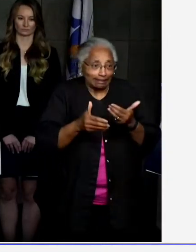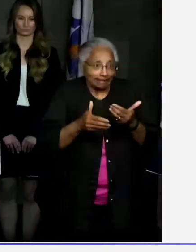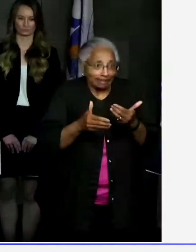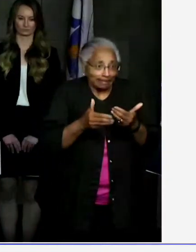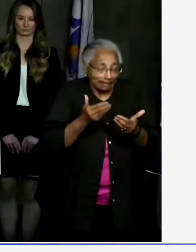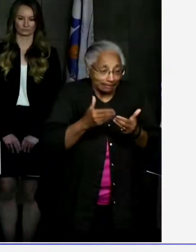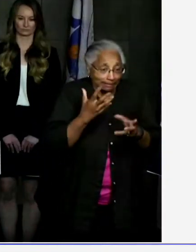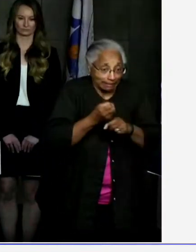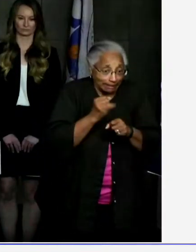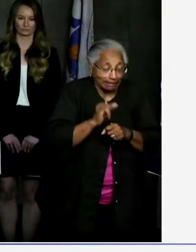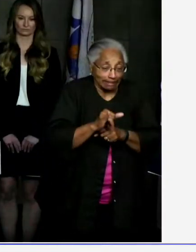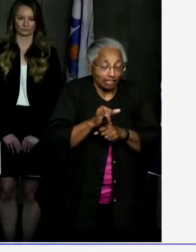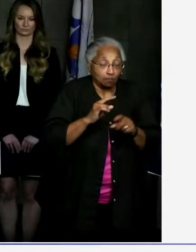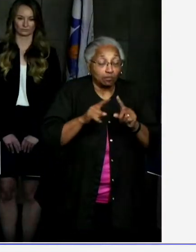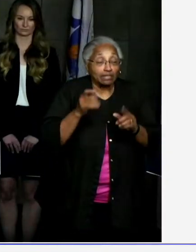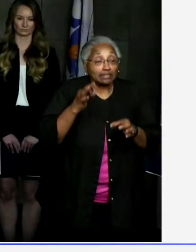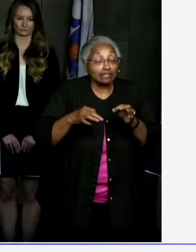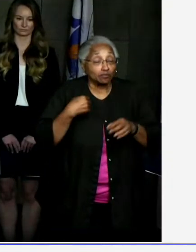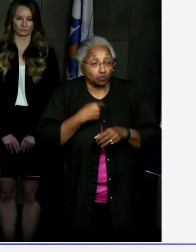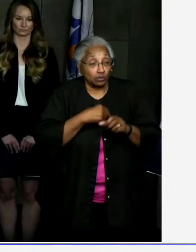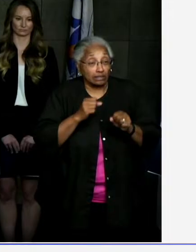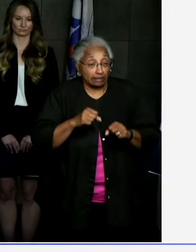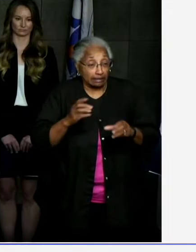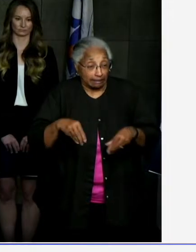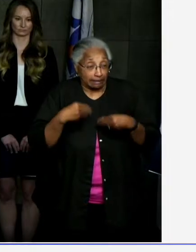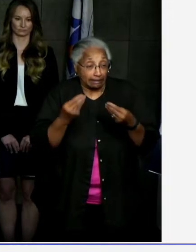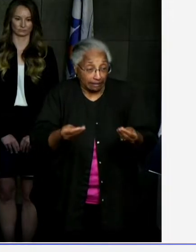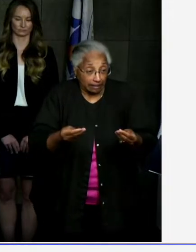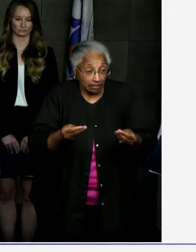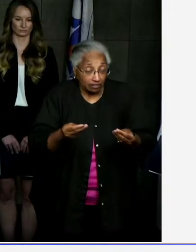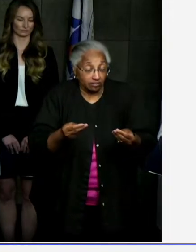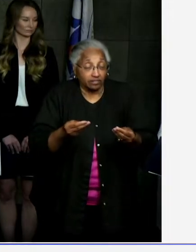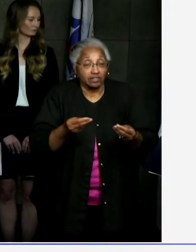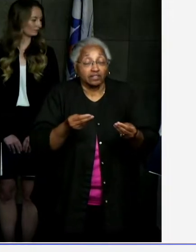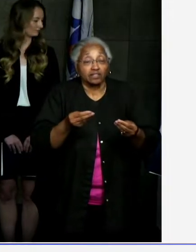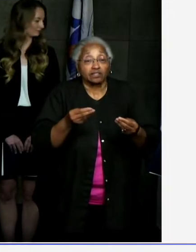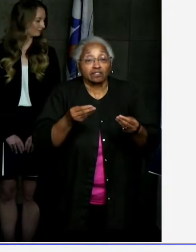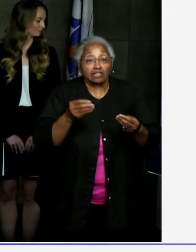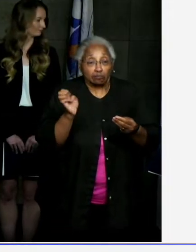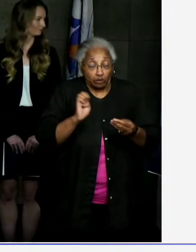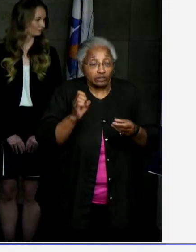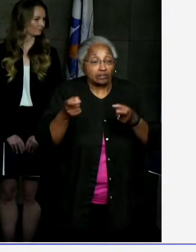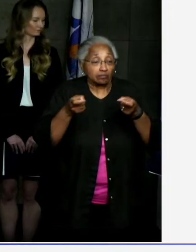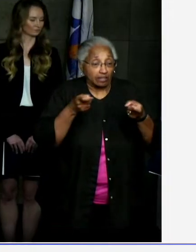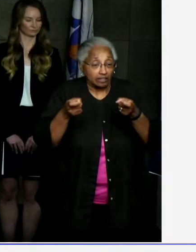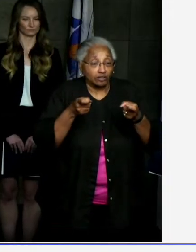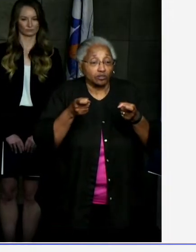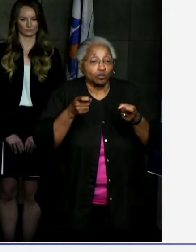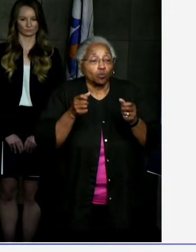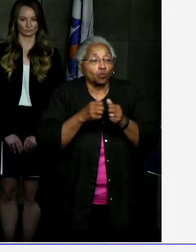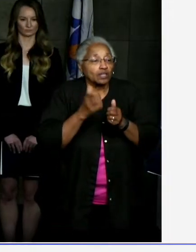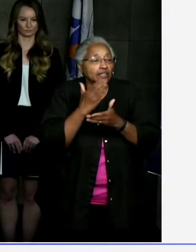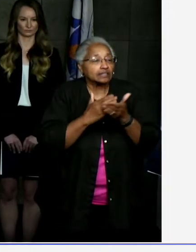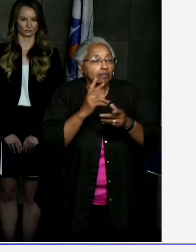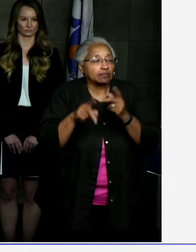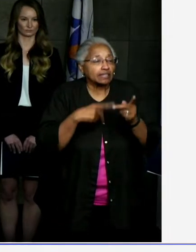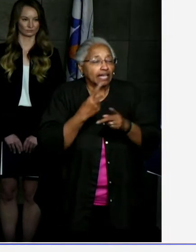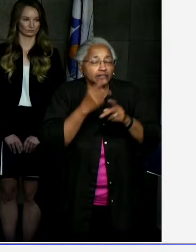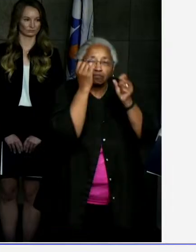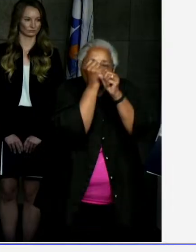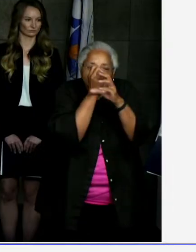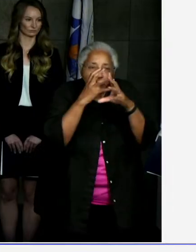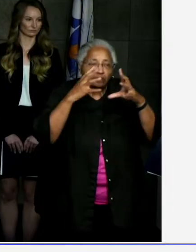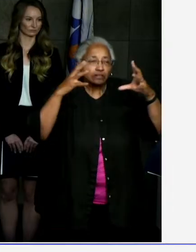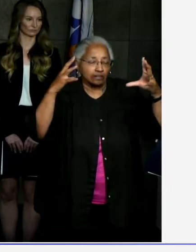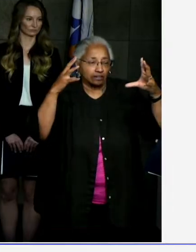graphic to them? It's hard. But if we could really arm media, arm emergency management, states and local with some sort of visualization that actually sees this is how high